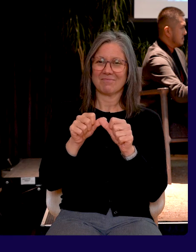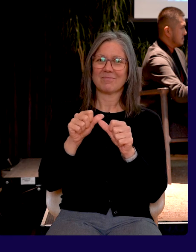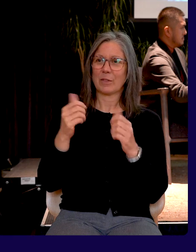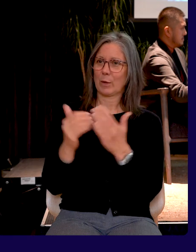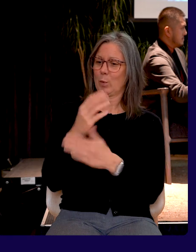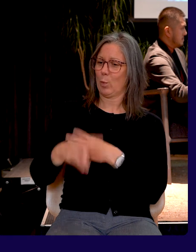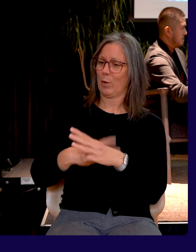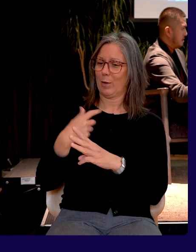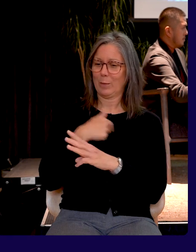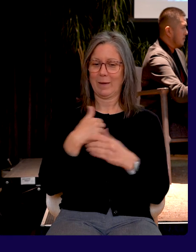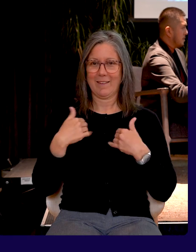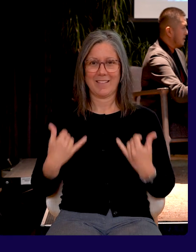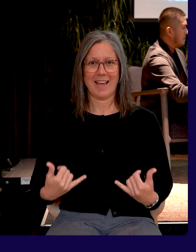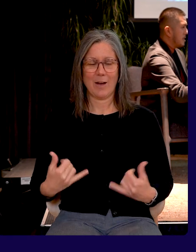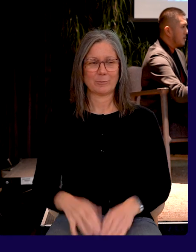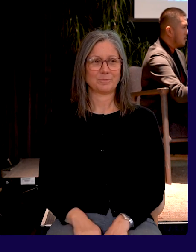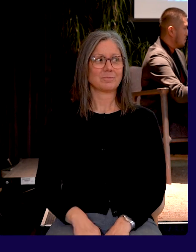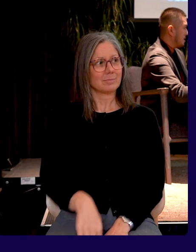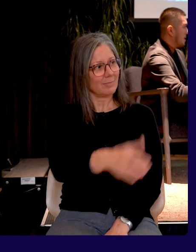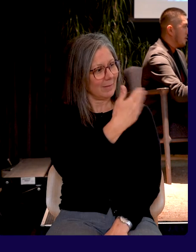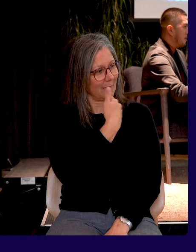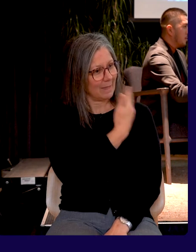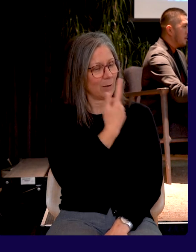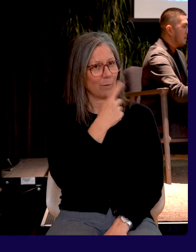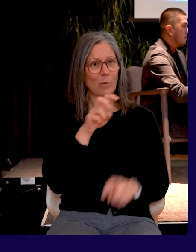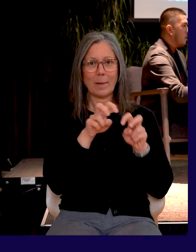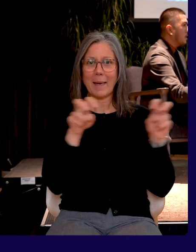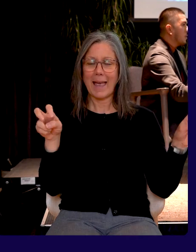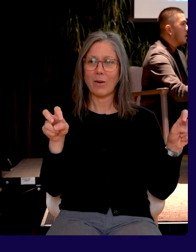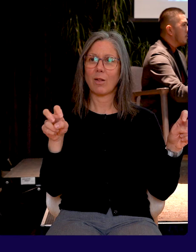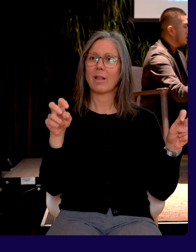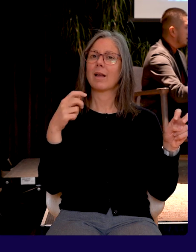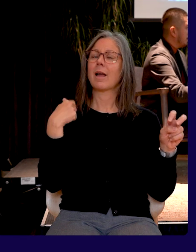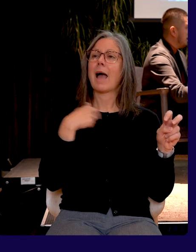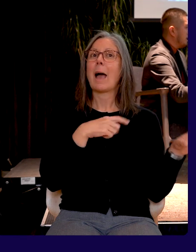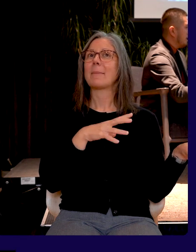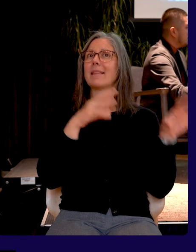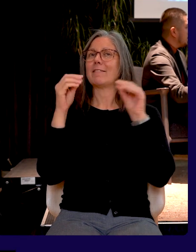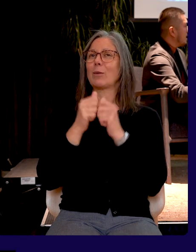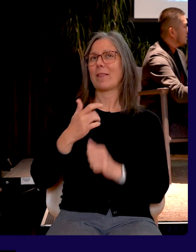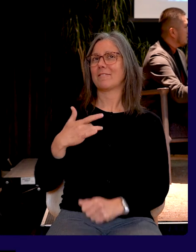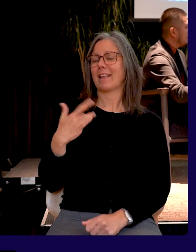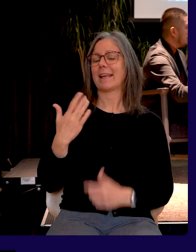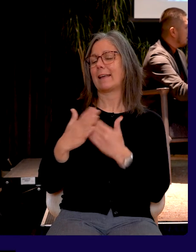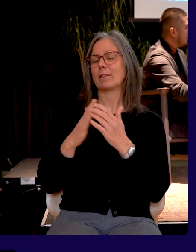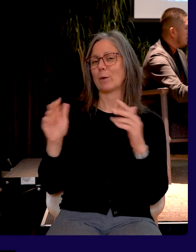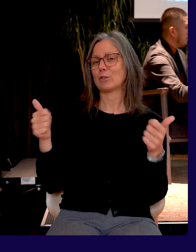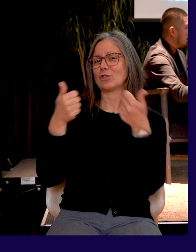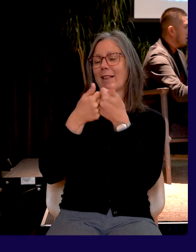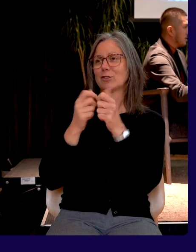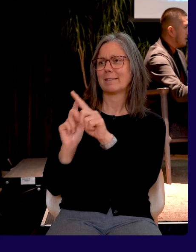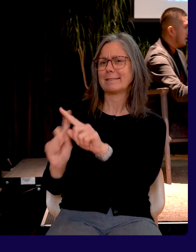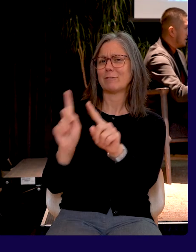world that we're living in. Thank you, Venice, and thank you, the entire panel. I'm walking away with a sense that even though our challenges may be different